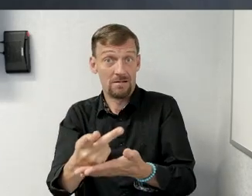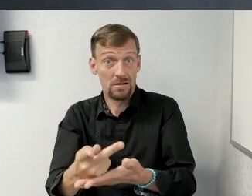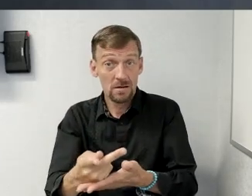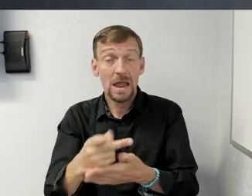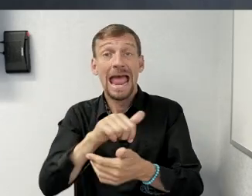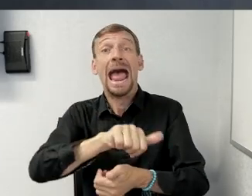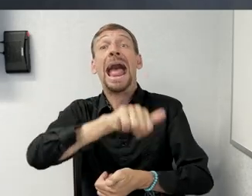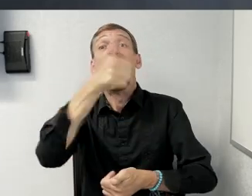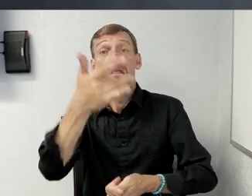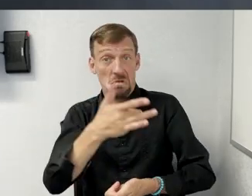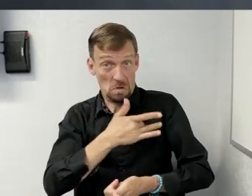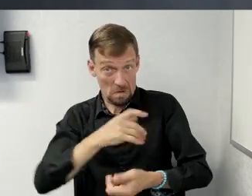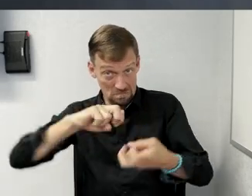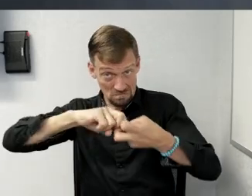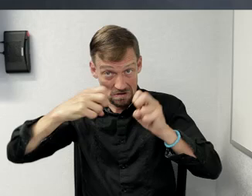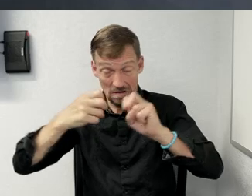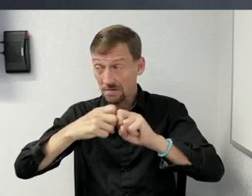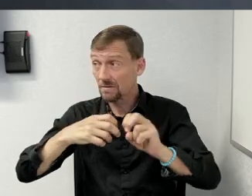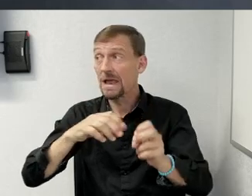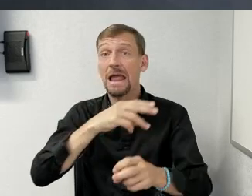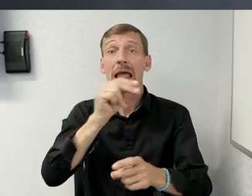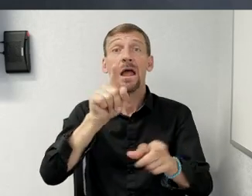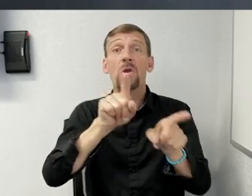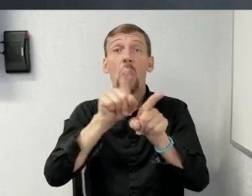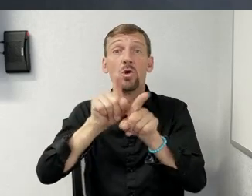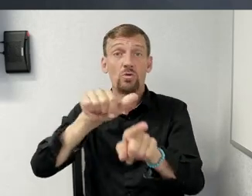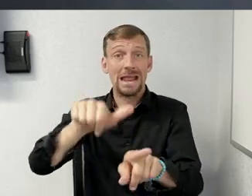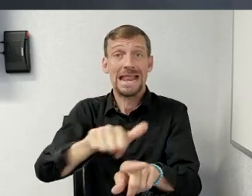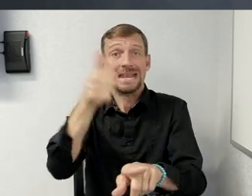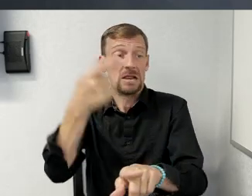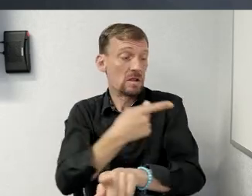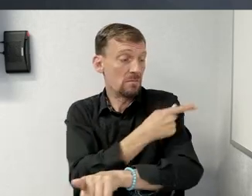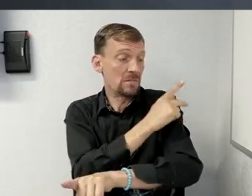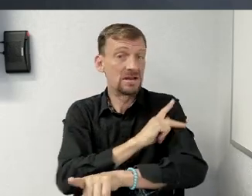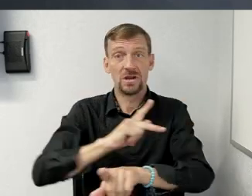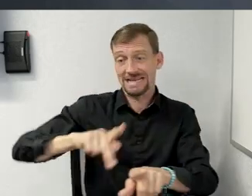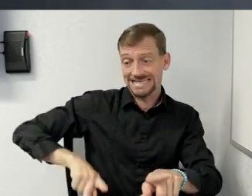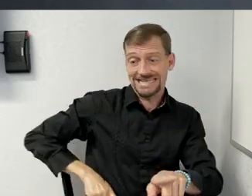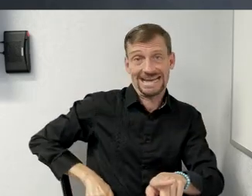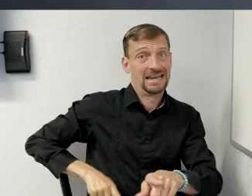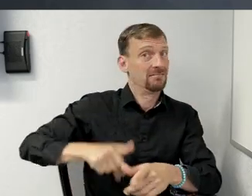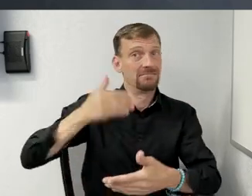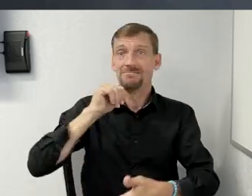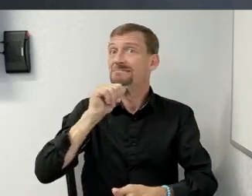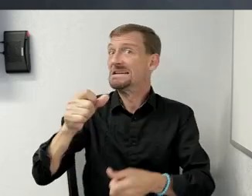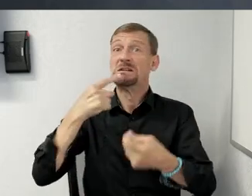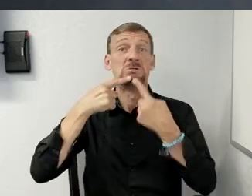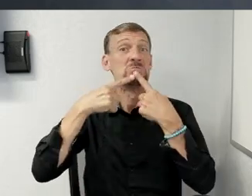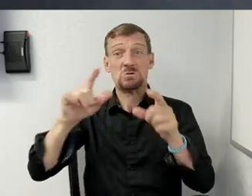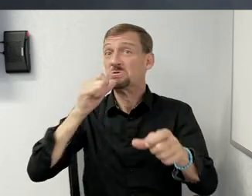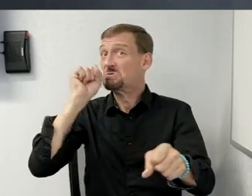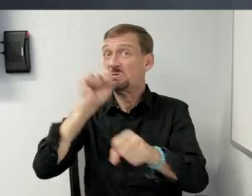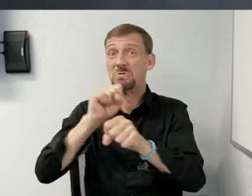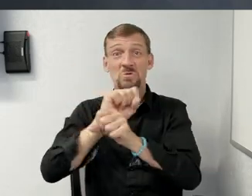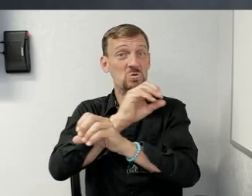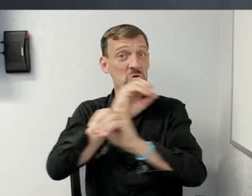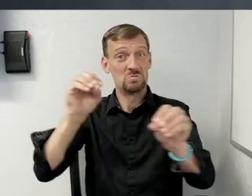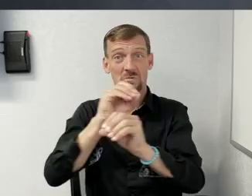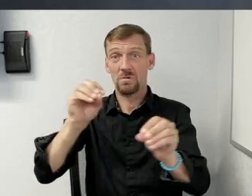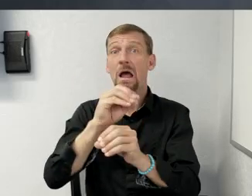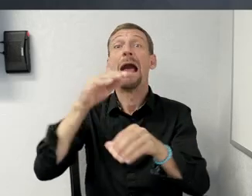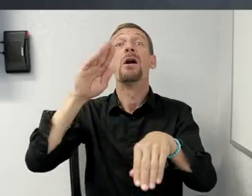disease, end-stage renal disease, where a patient's kidneys are no longer functioning at all and they're now on